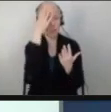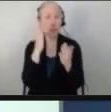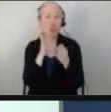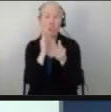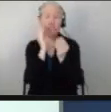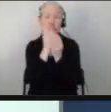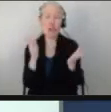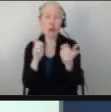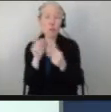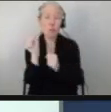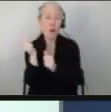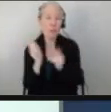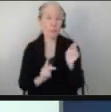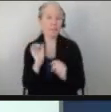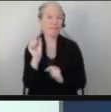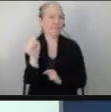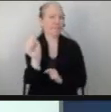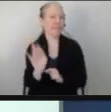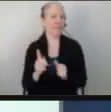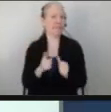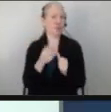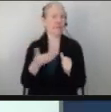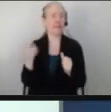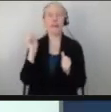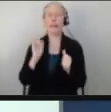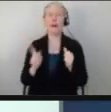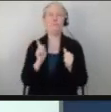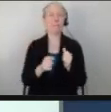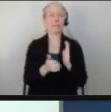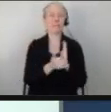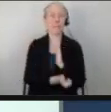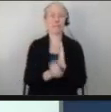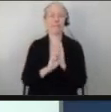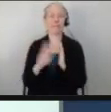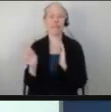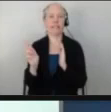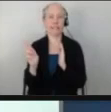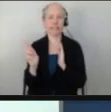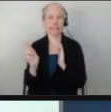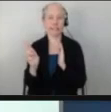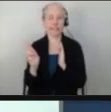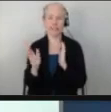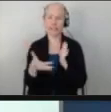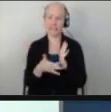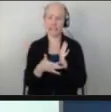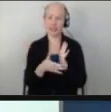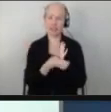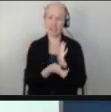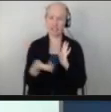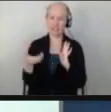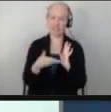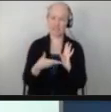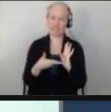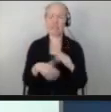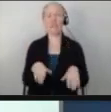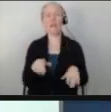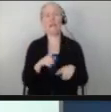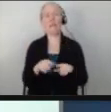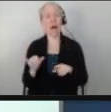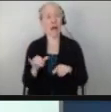thing, right? Is you got to be technically competent. But I will also say with your question